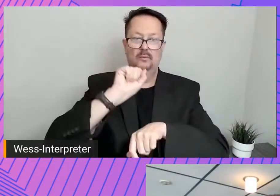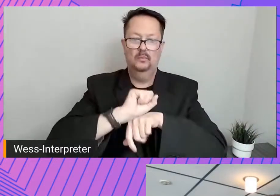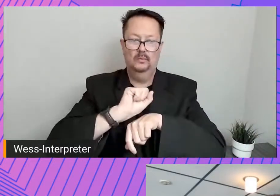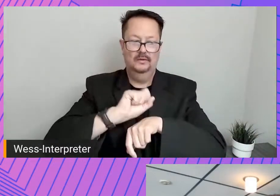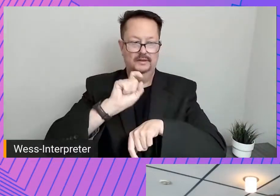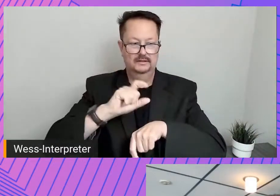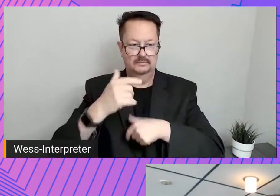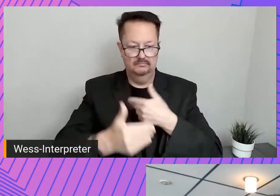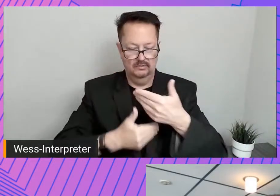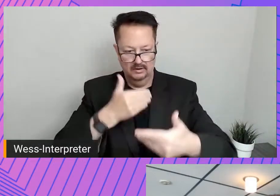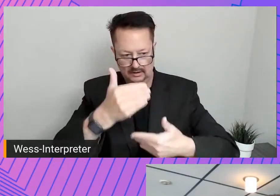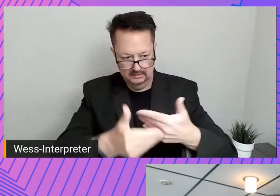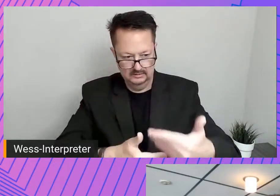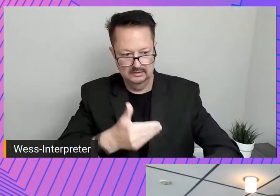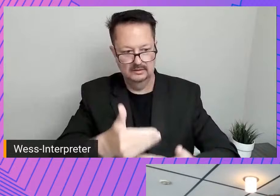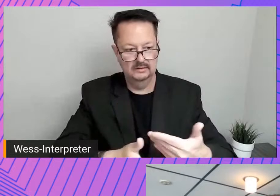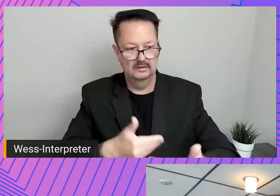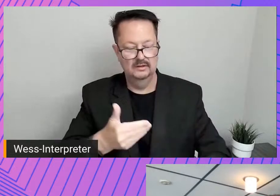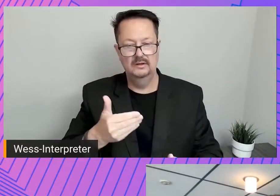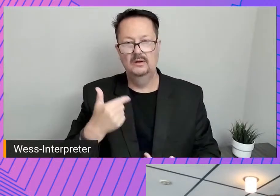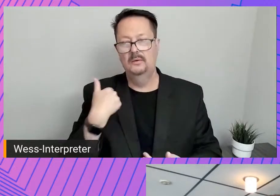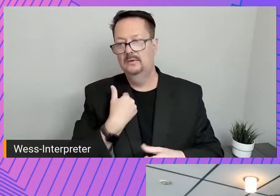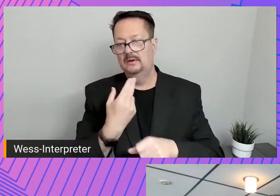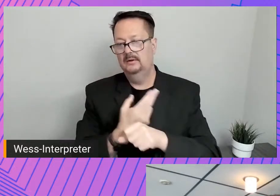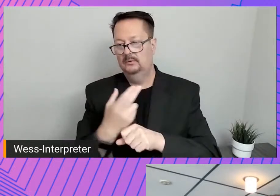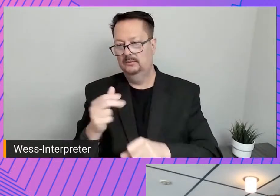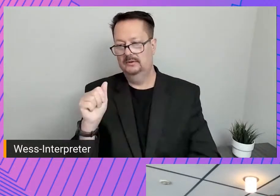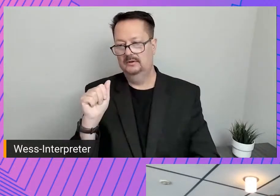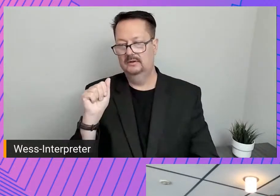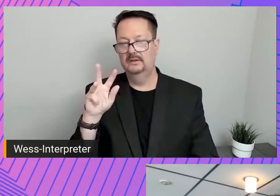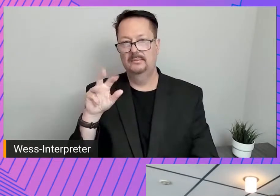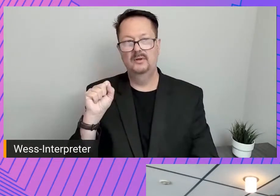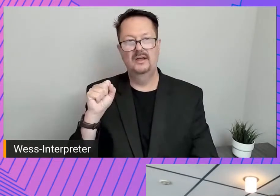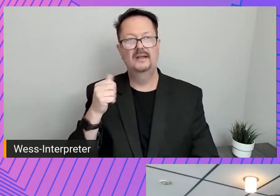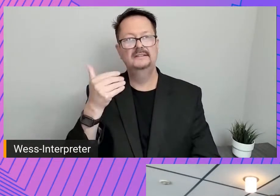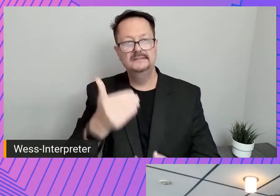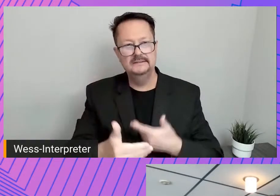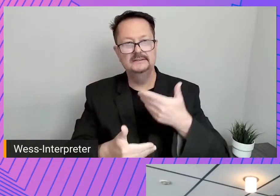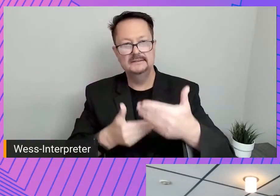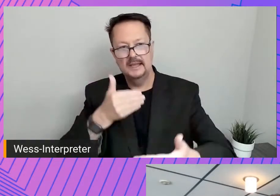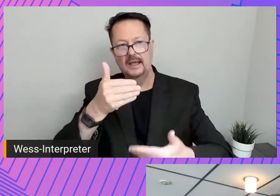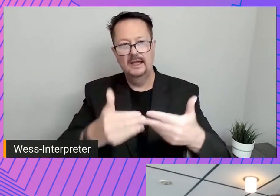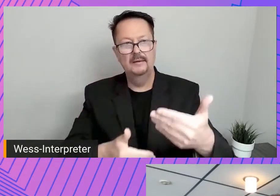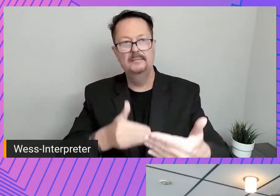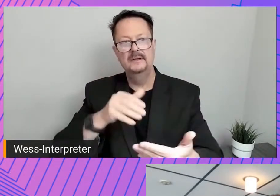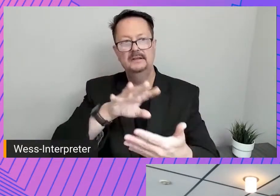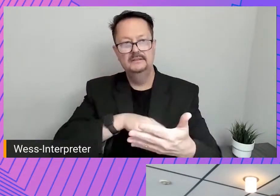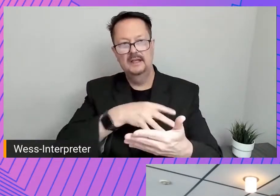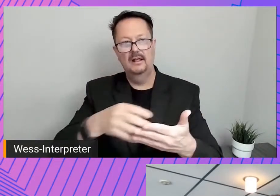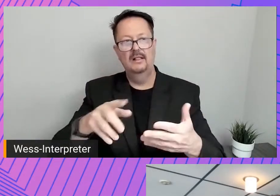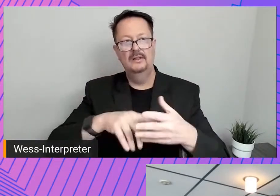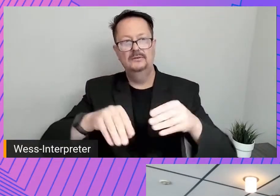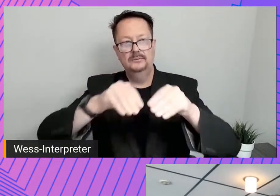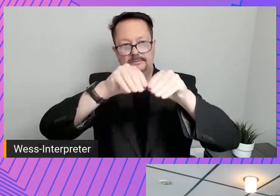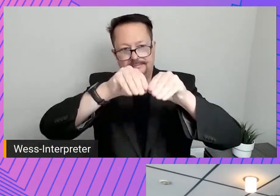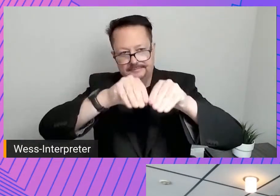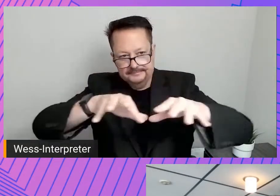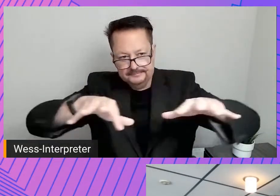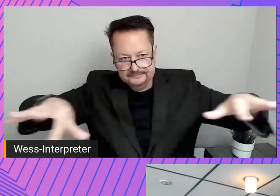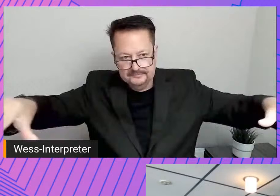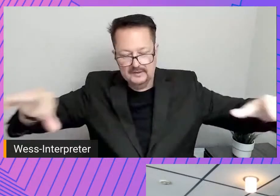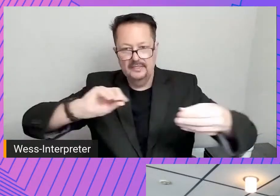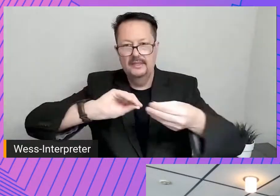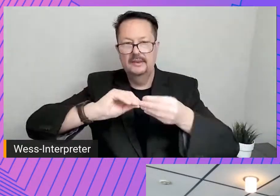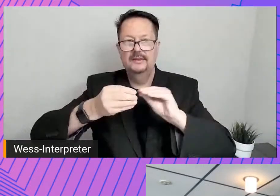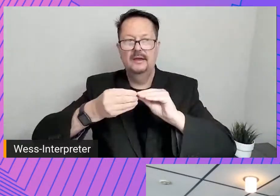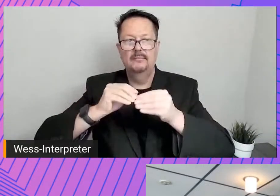processed. So we would use AWS step scaling to then scale out the number of tasks based